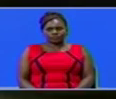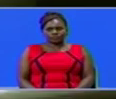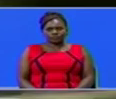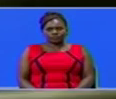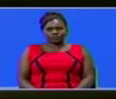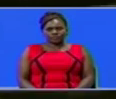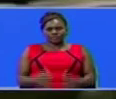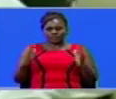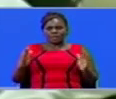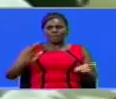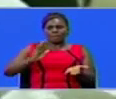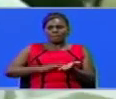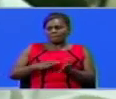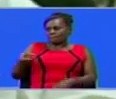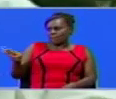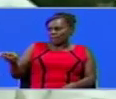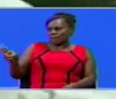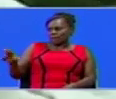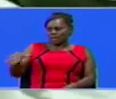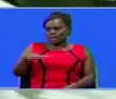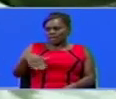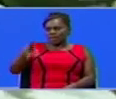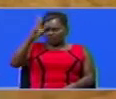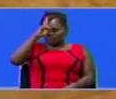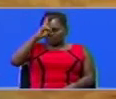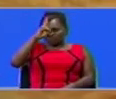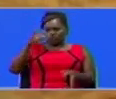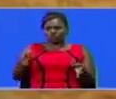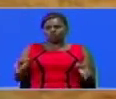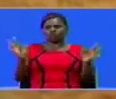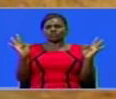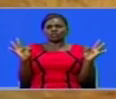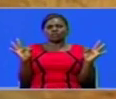The biggest statement being the shooting of the area local police boss.